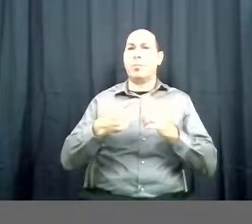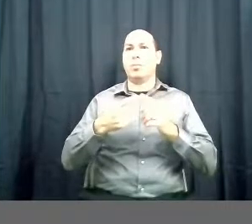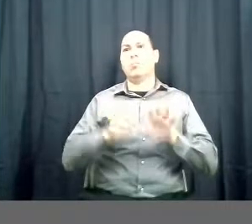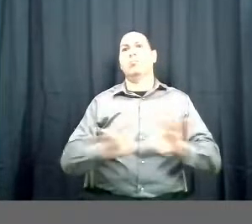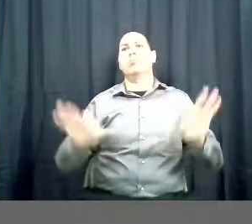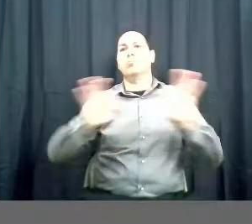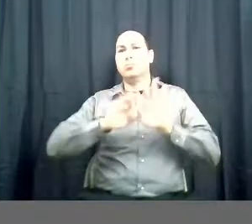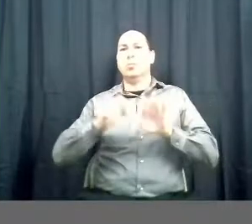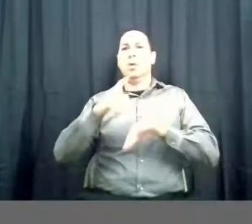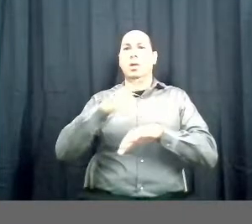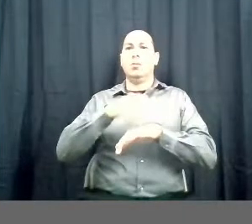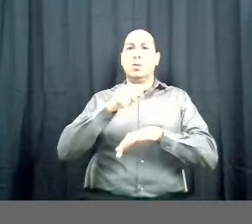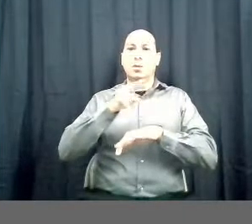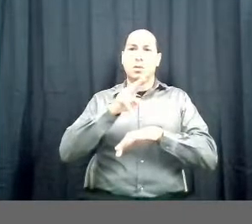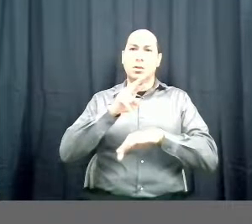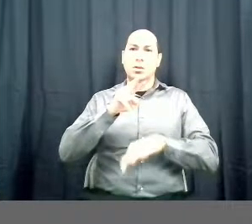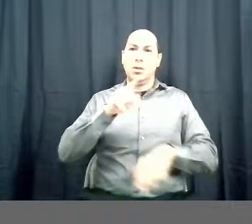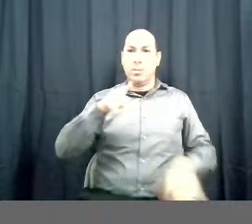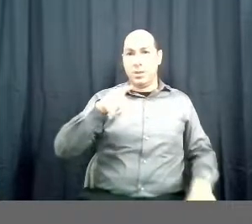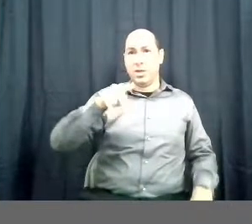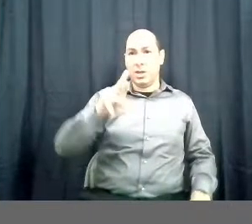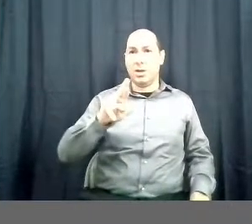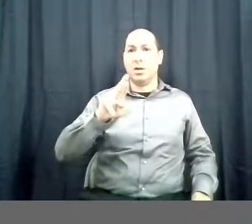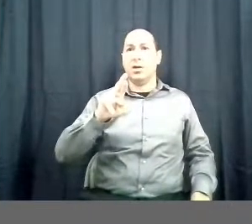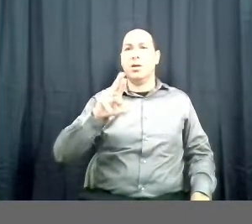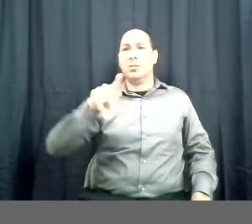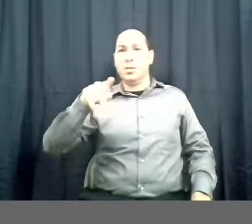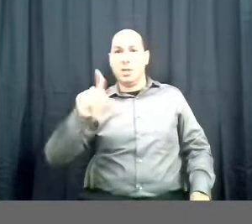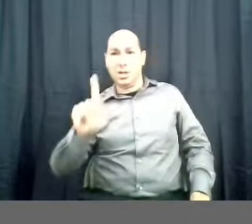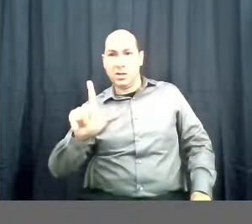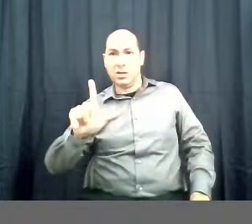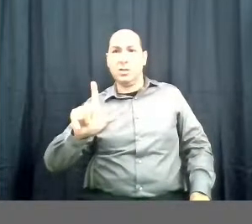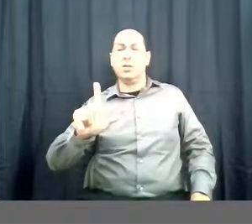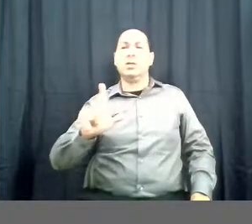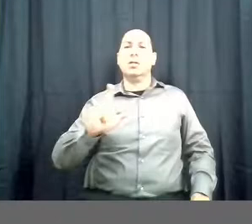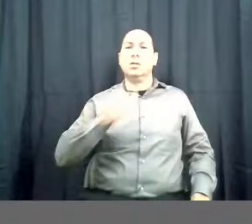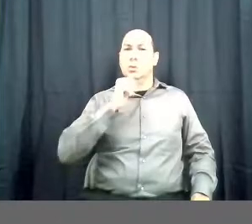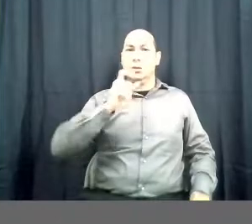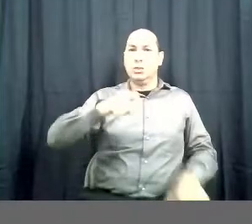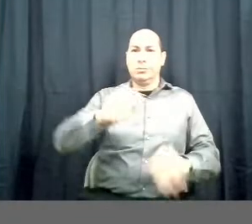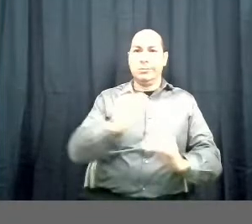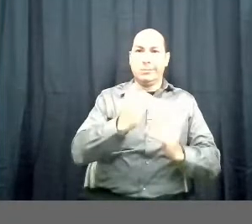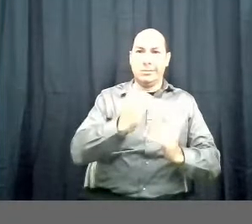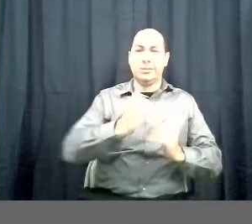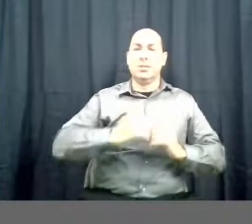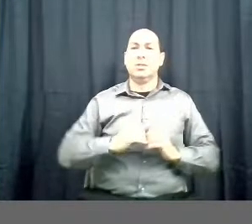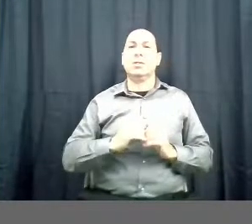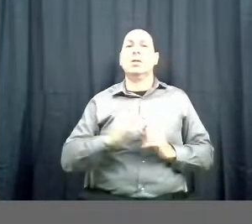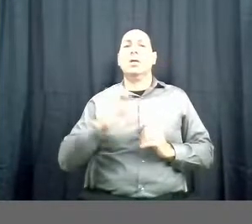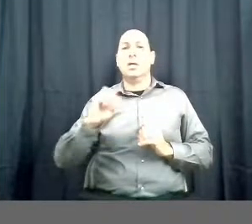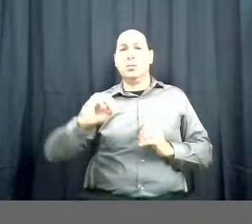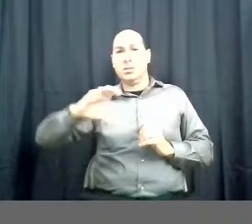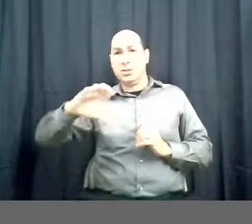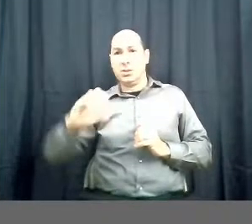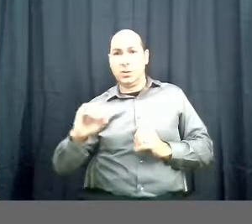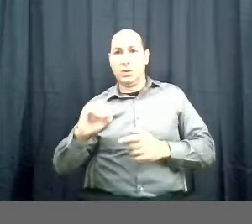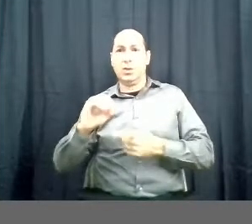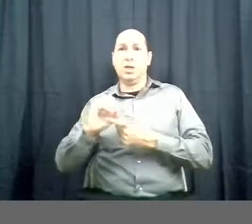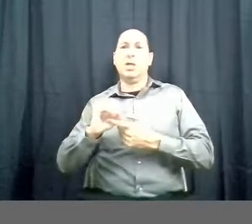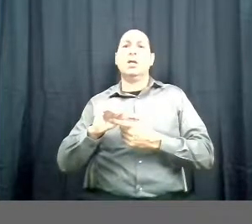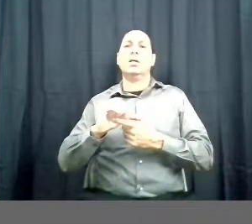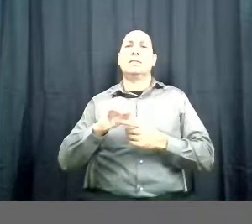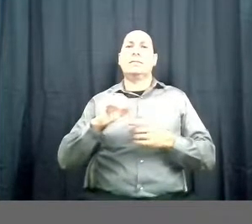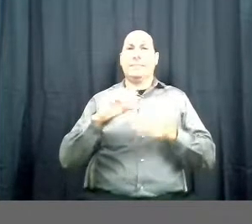Rico poverty line increase, it's not certain to be temporary. Even though the MCO contract amendment does include language approved